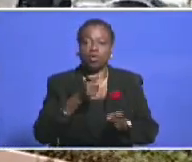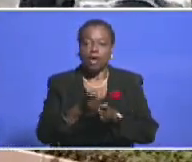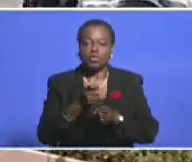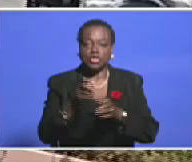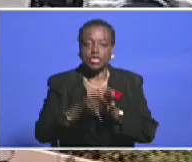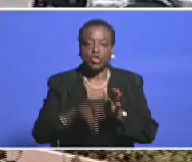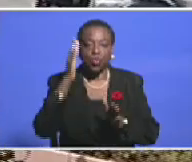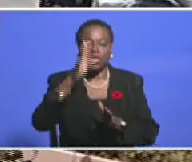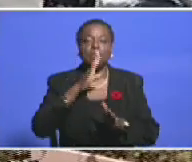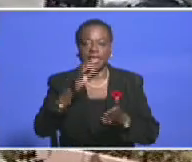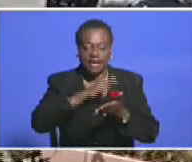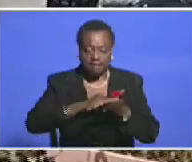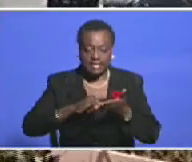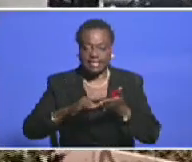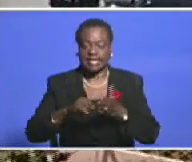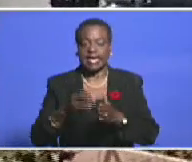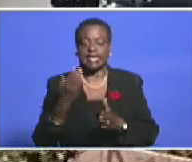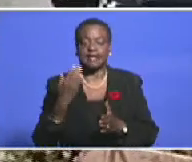investigated.